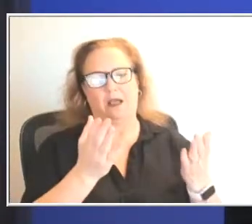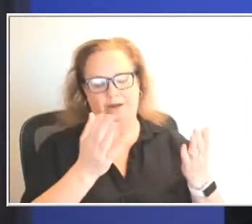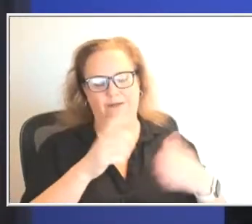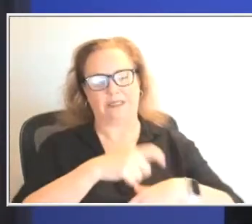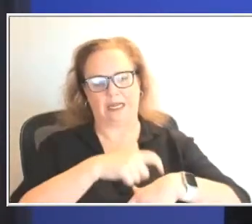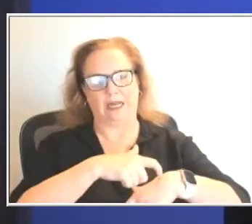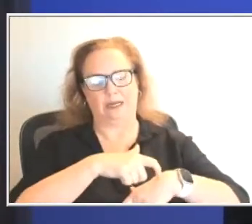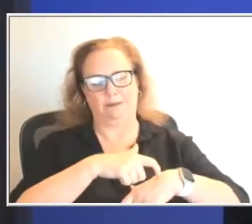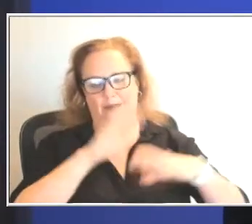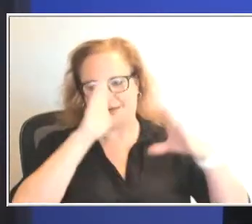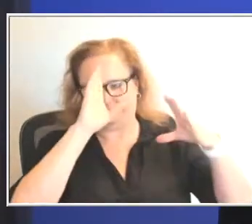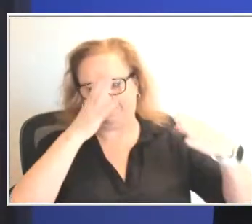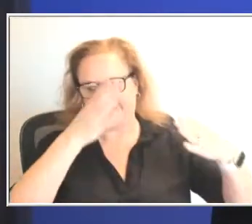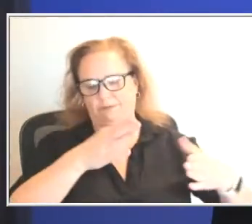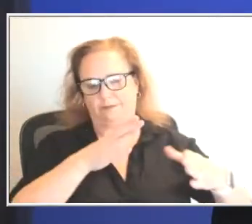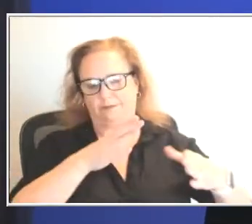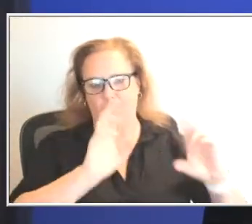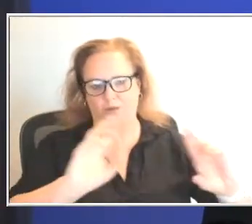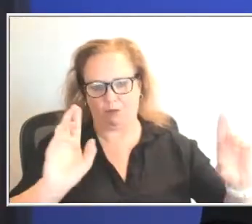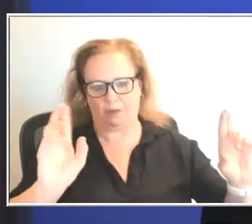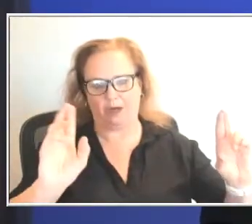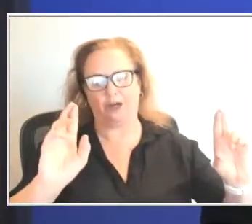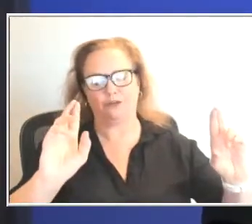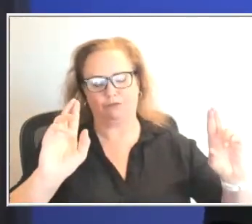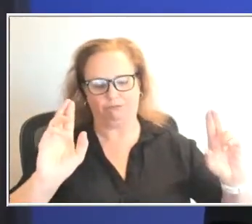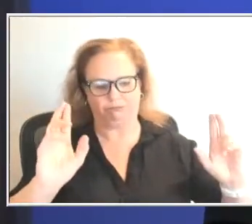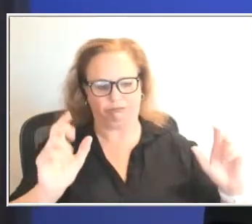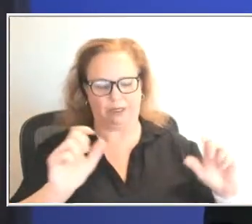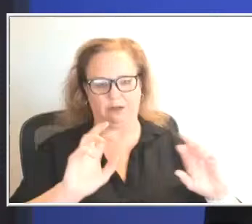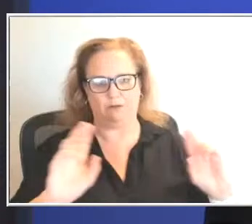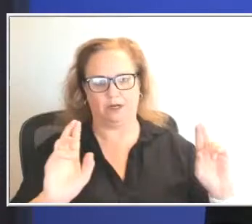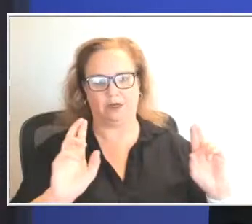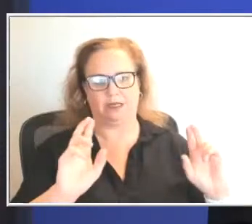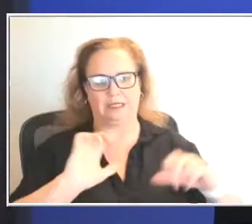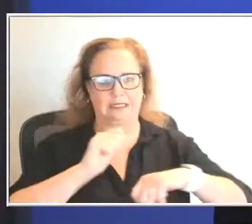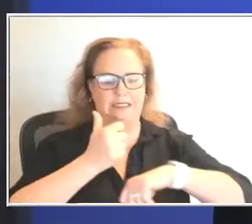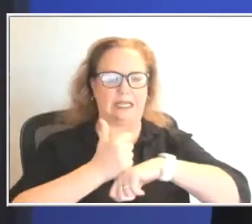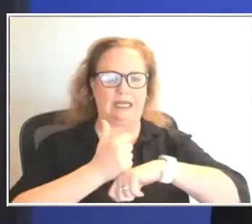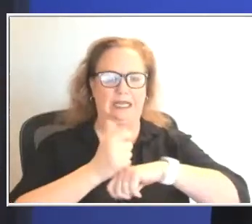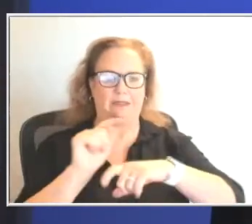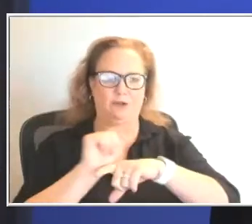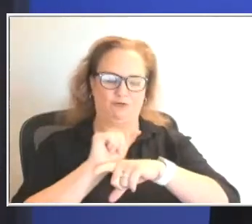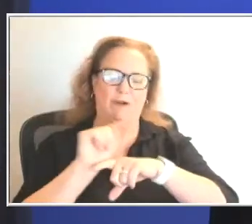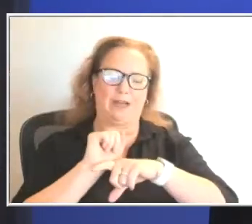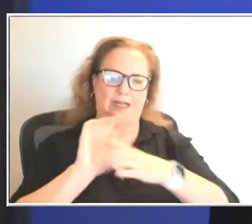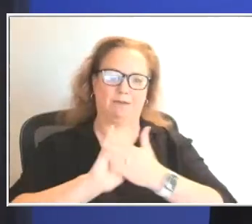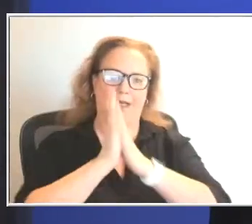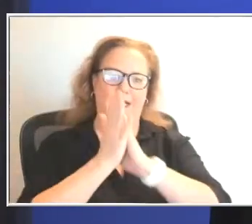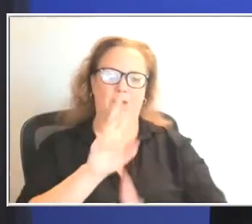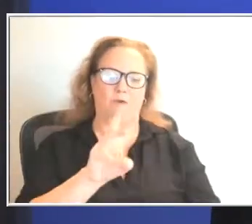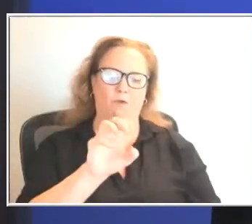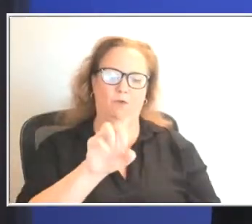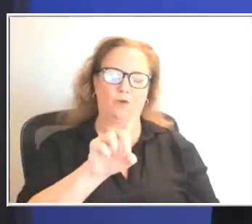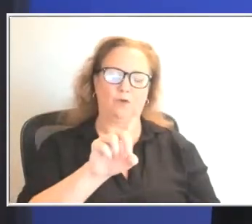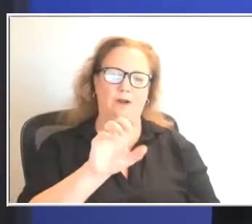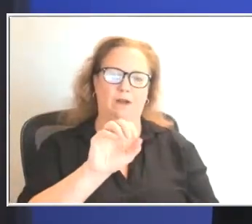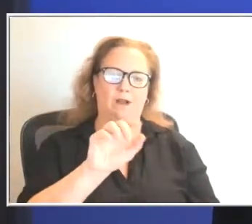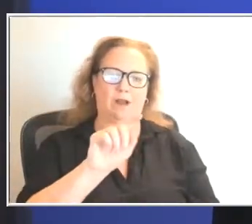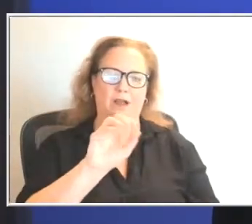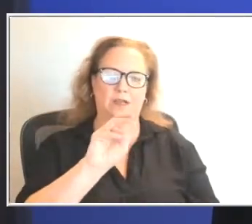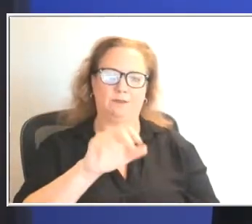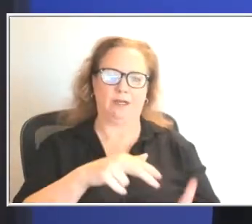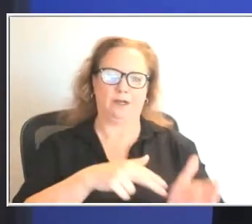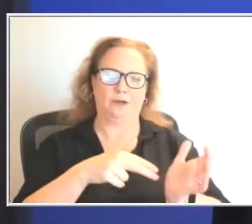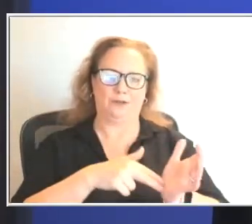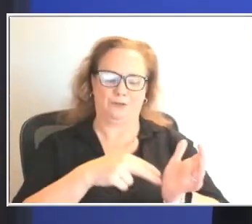into doing the preparation and the studying and the training to become a wound and ostomy nurse. So they're a rare